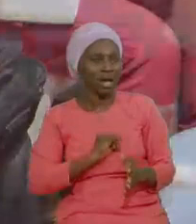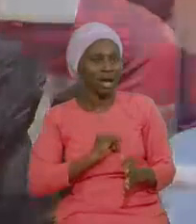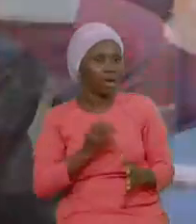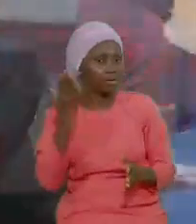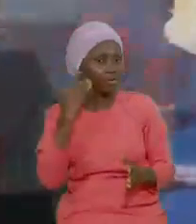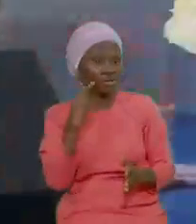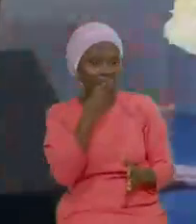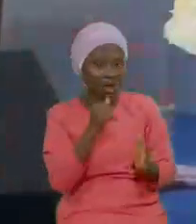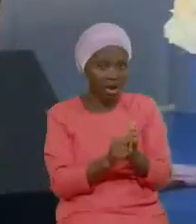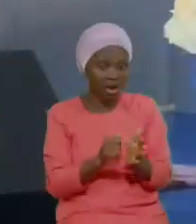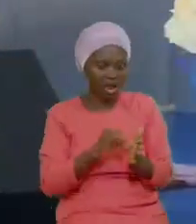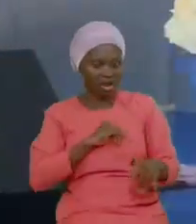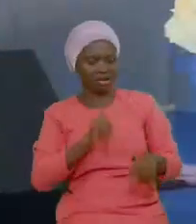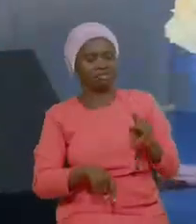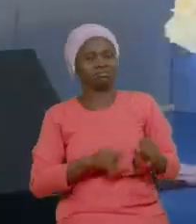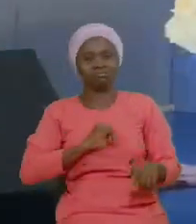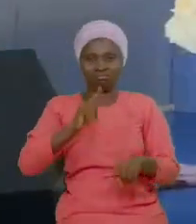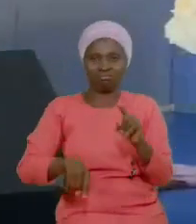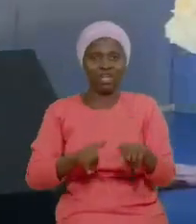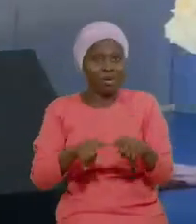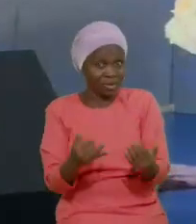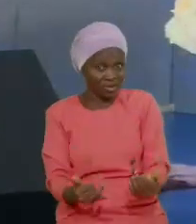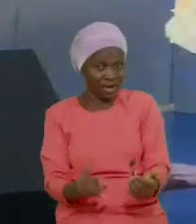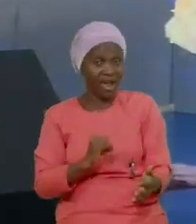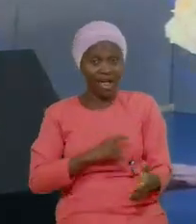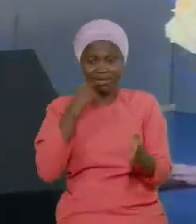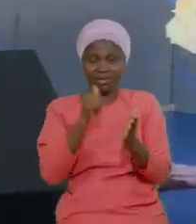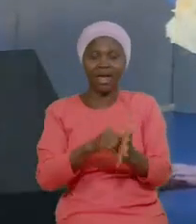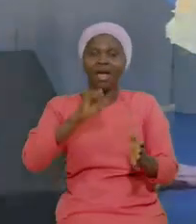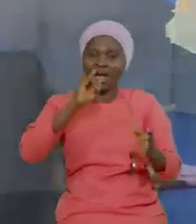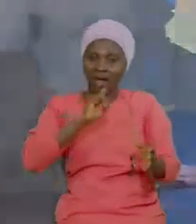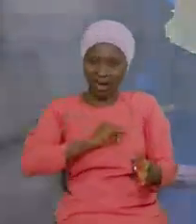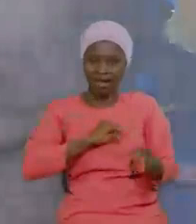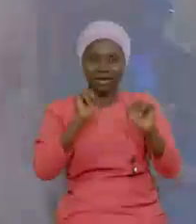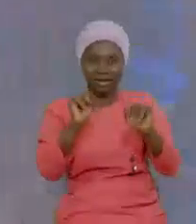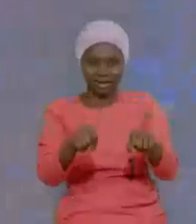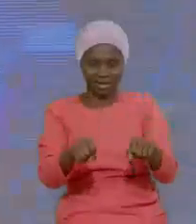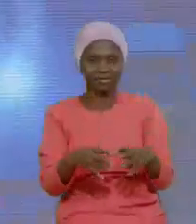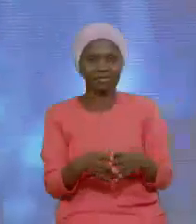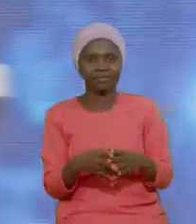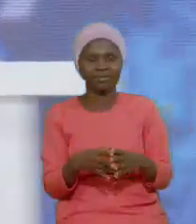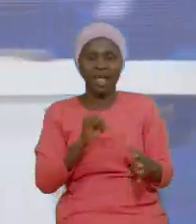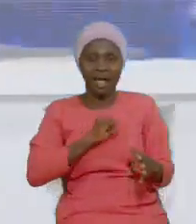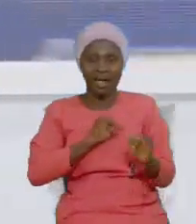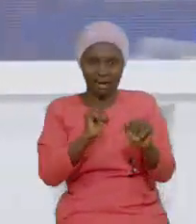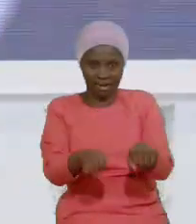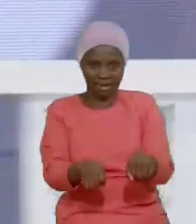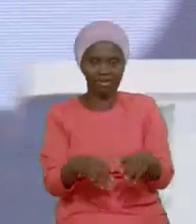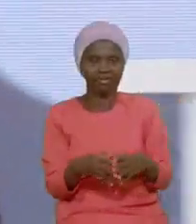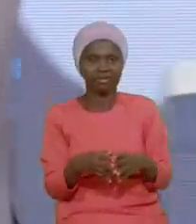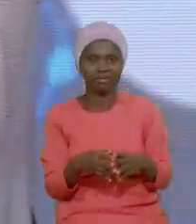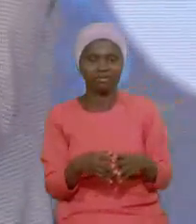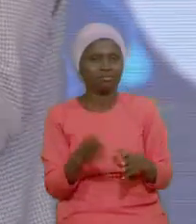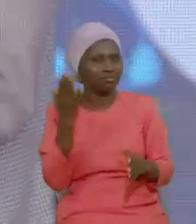cannot. Now I say I can. I used to say I